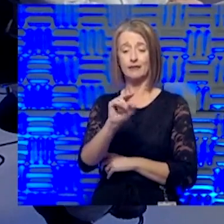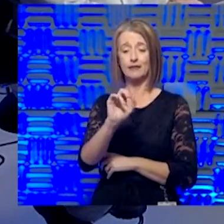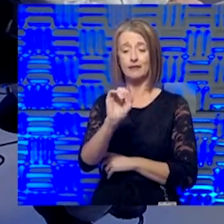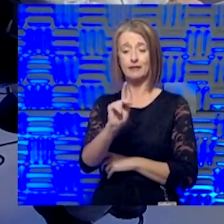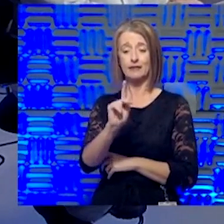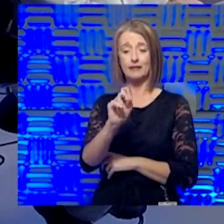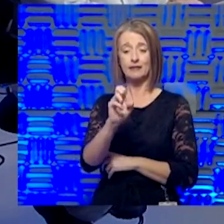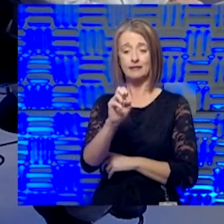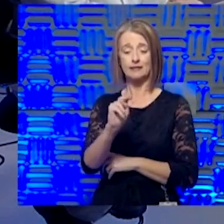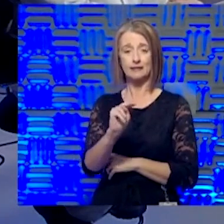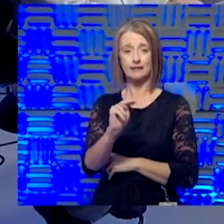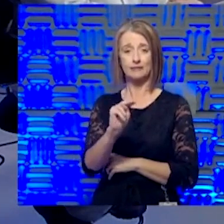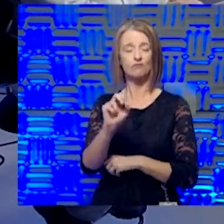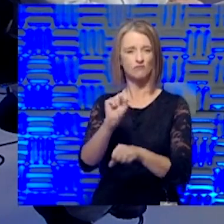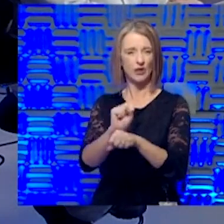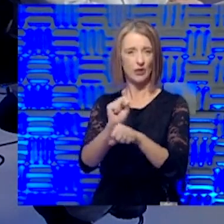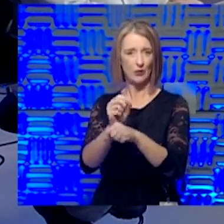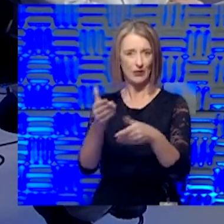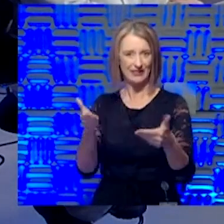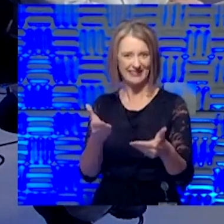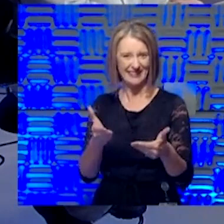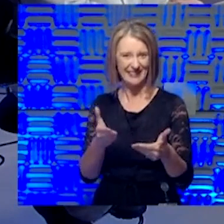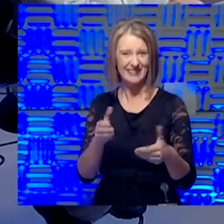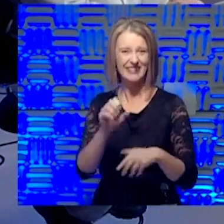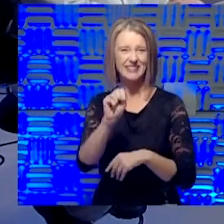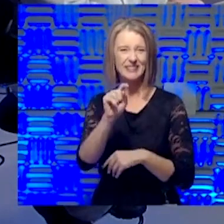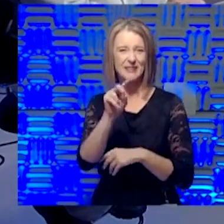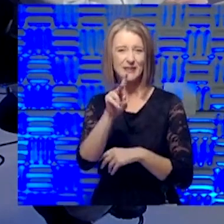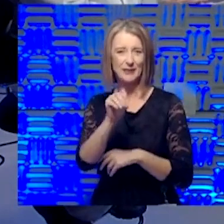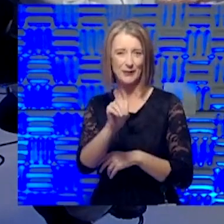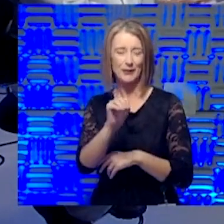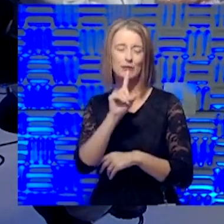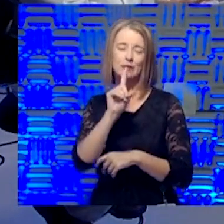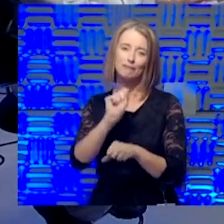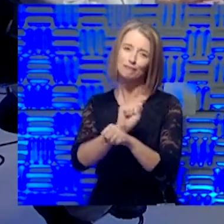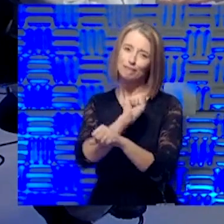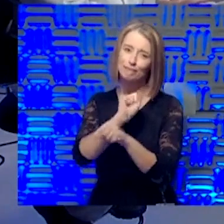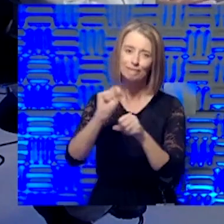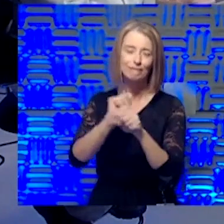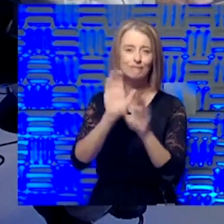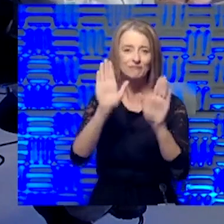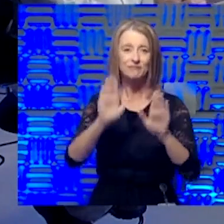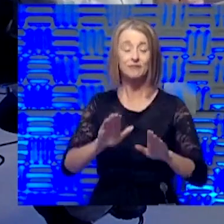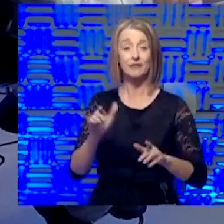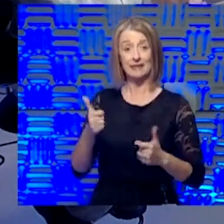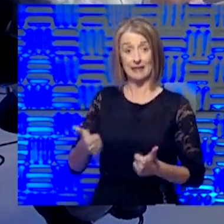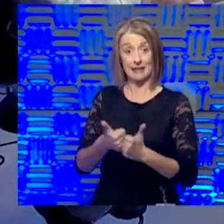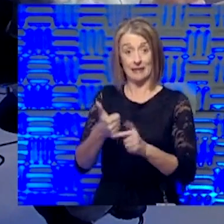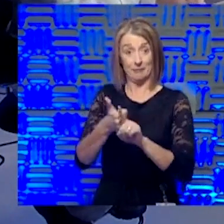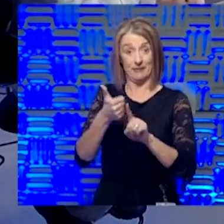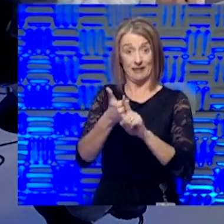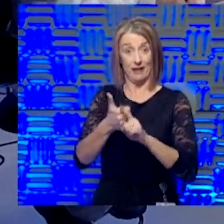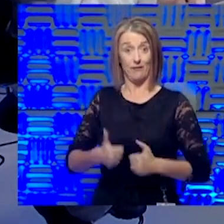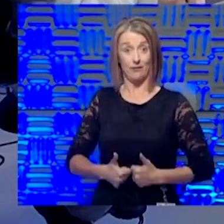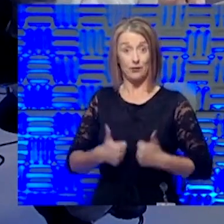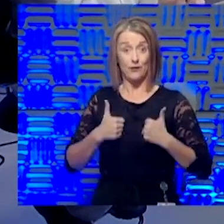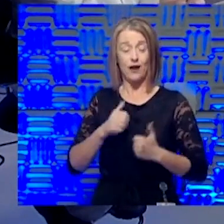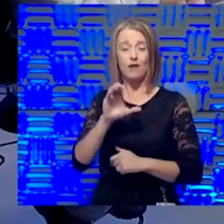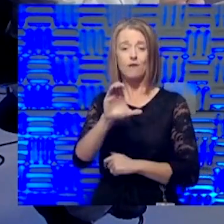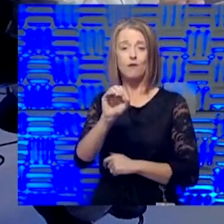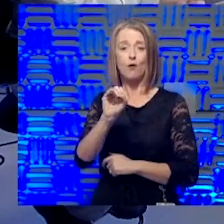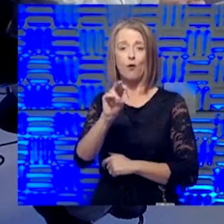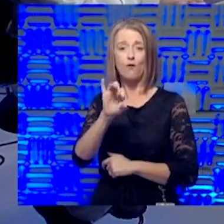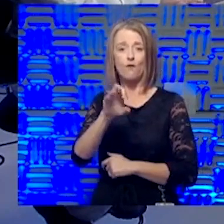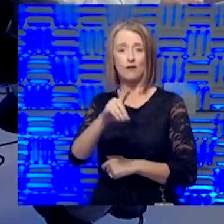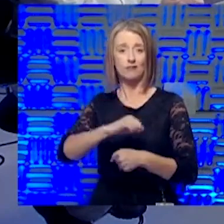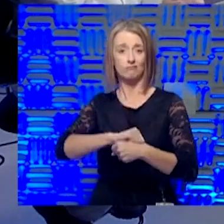at the health system. In fact, he works here in our studio, does a great job here. Anthony is a COVID survivor and developed